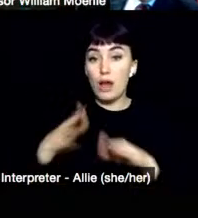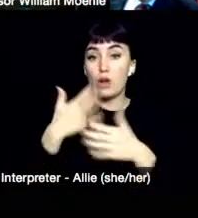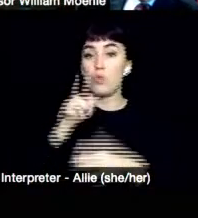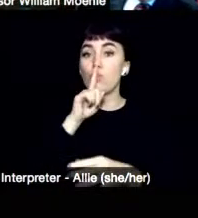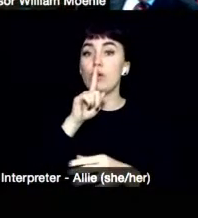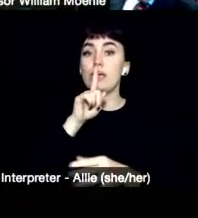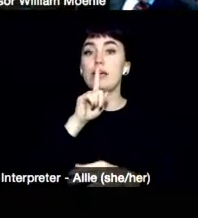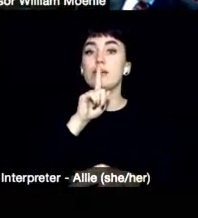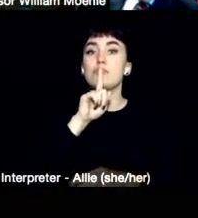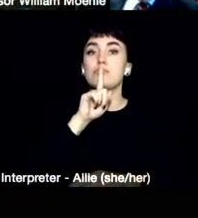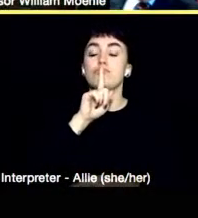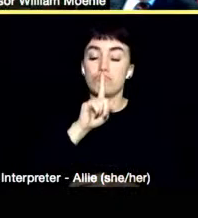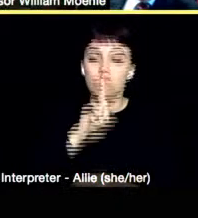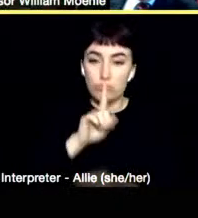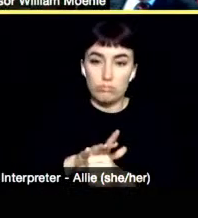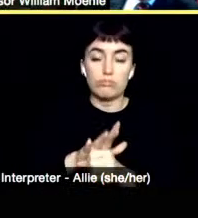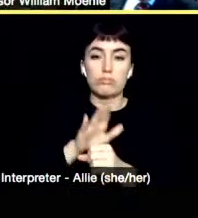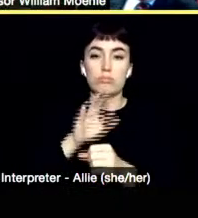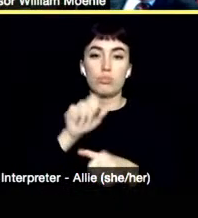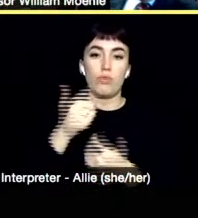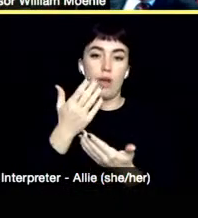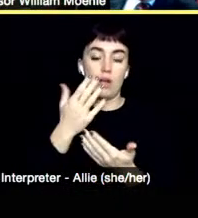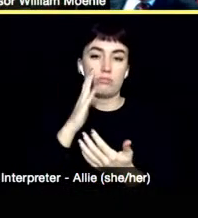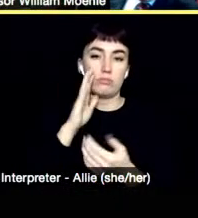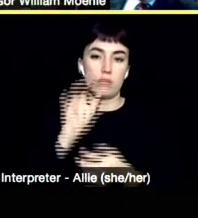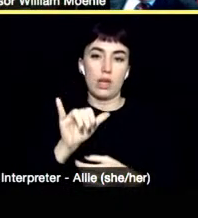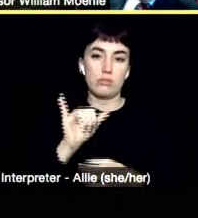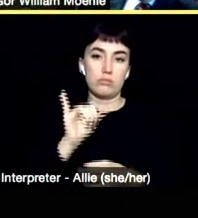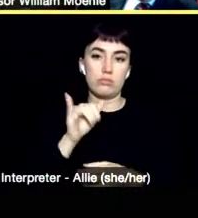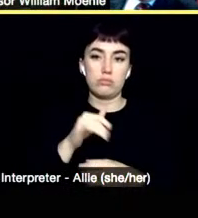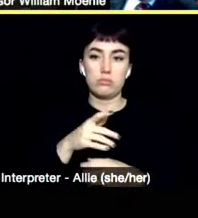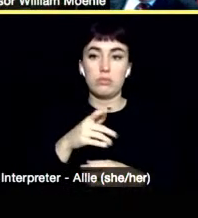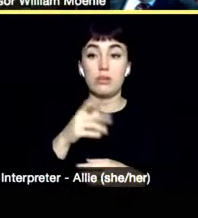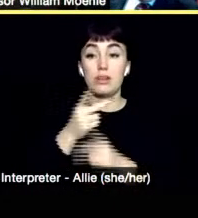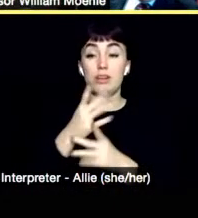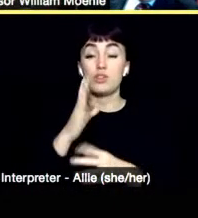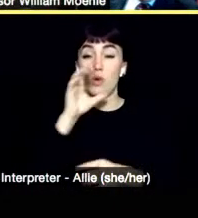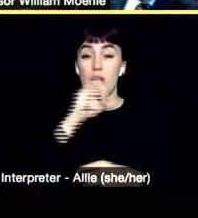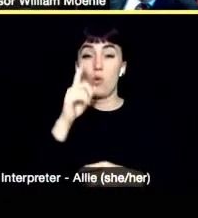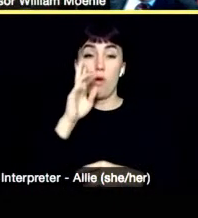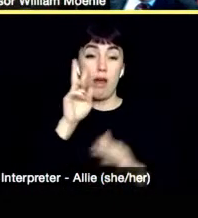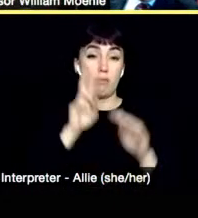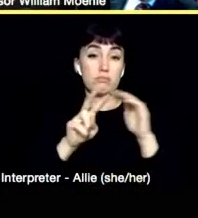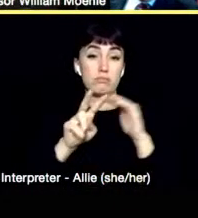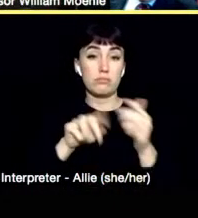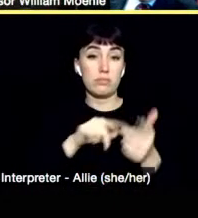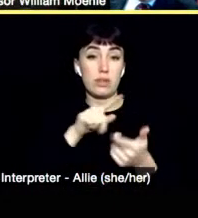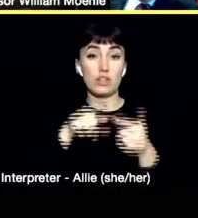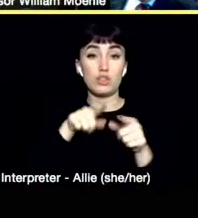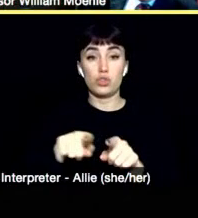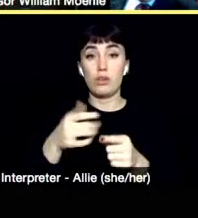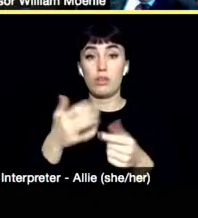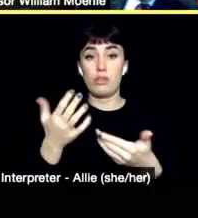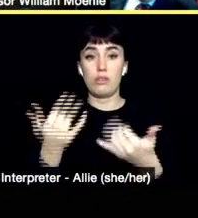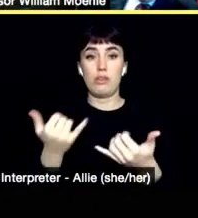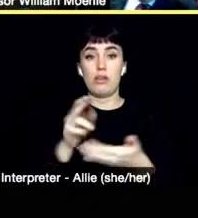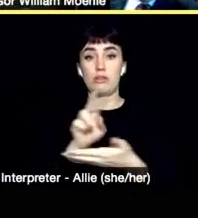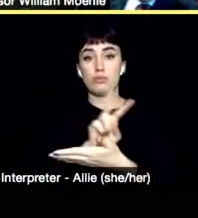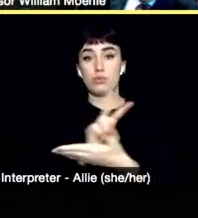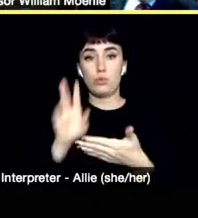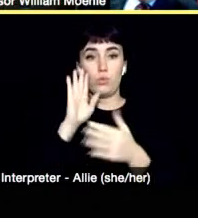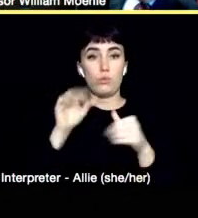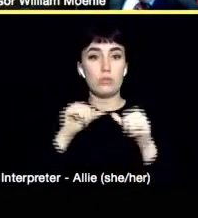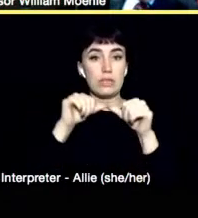that. And then I guess what I'm anticipating then is that during the next 2 weeks, we'll continue to